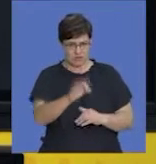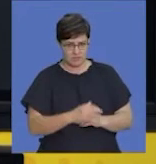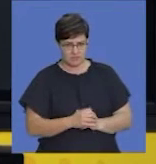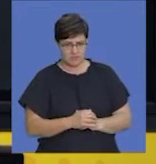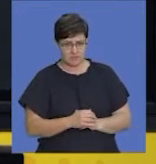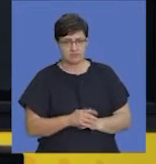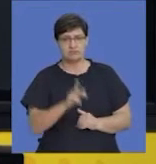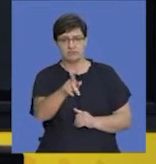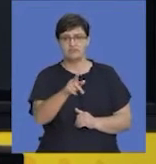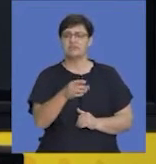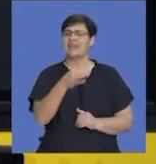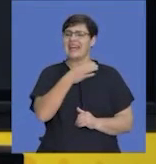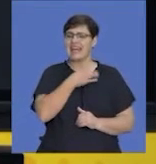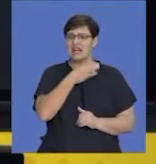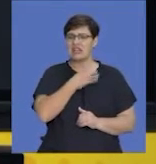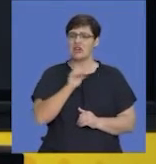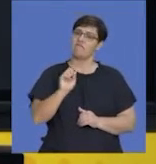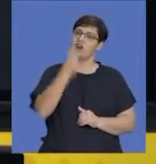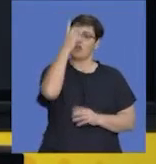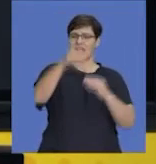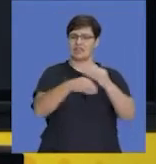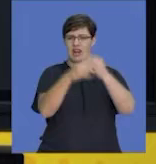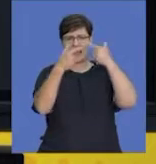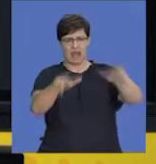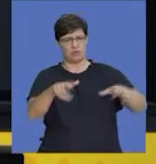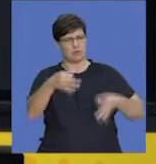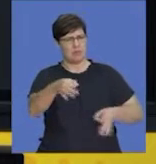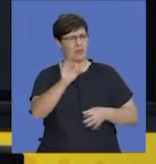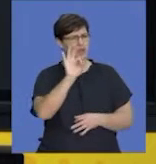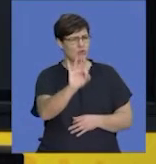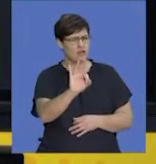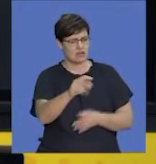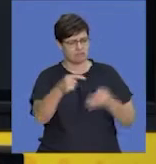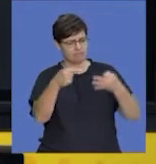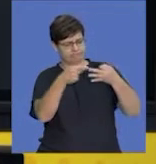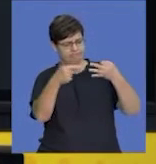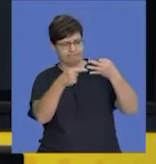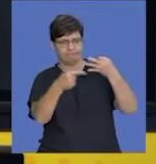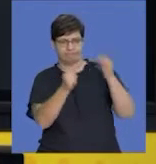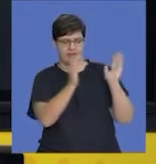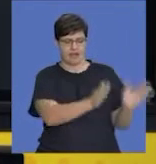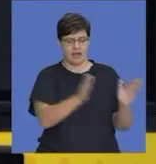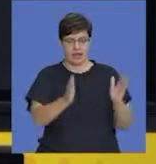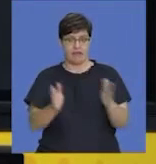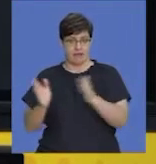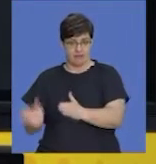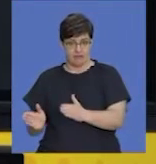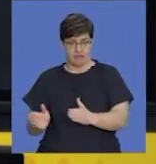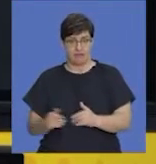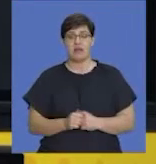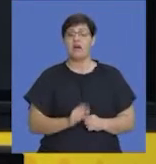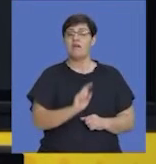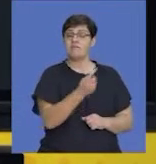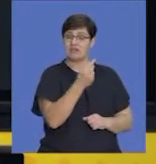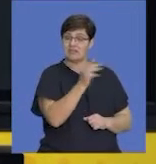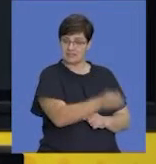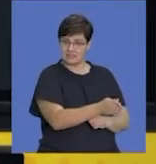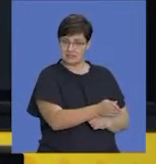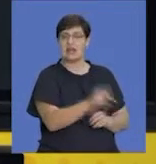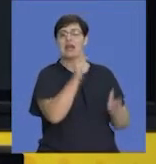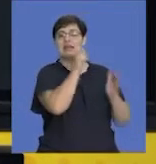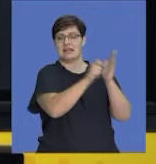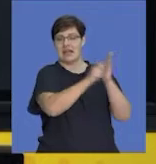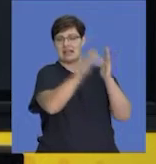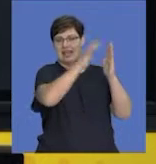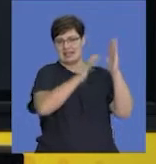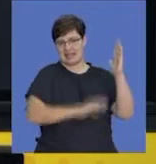So, your English First Additional Language Paper 3 consists of 3 sections. We start off with your first section, which is your essay